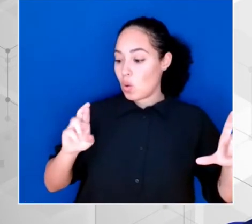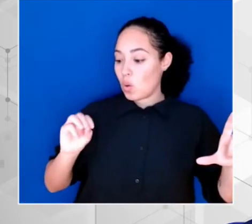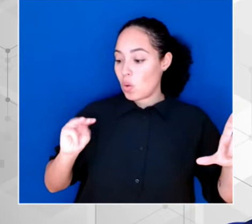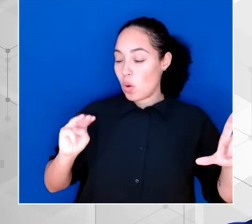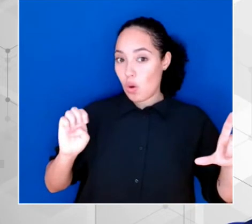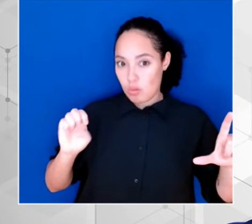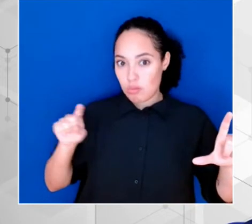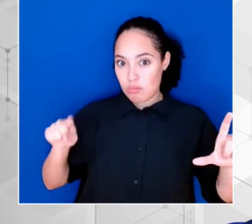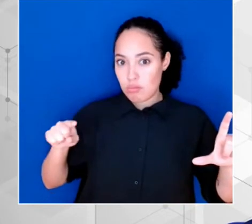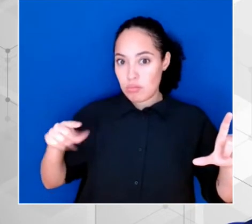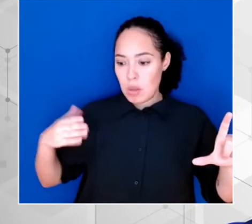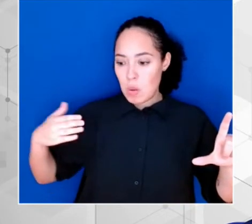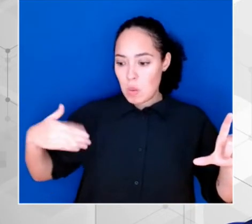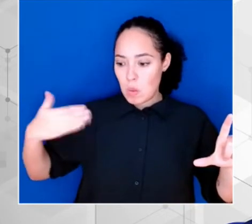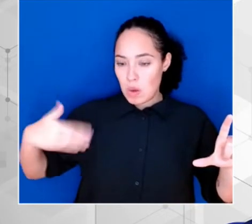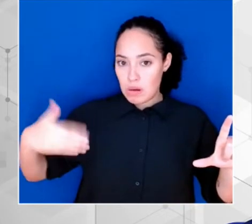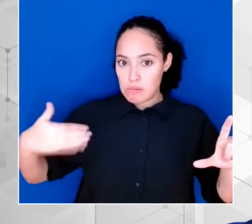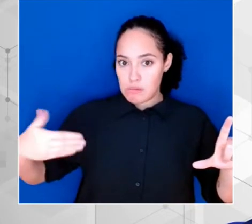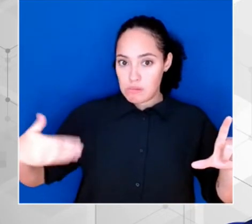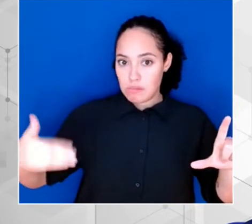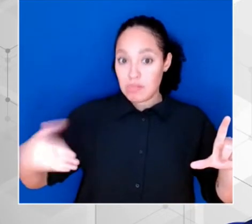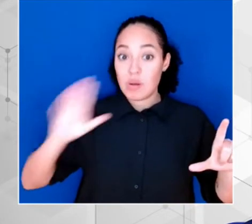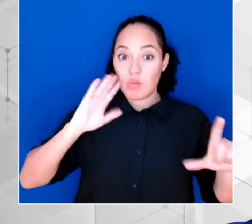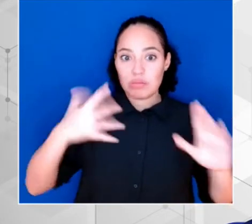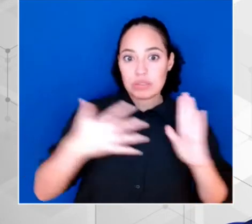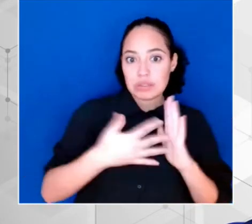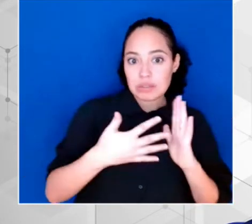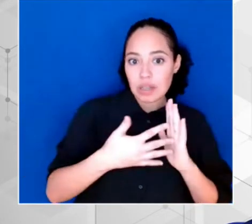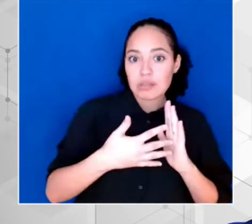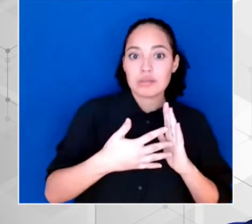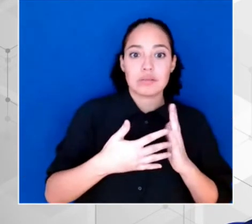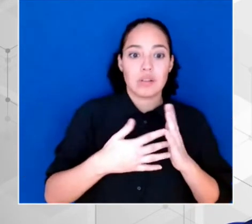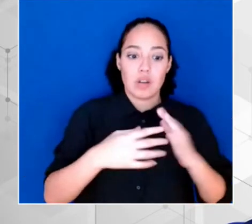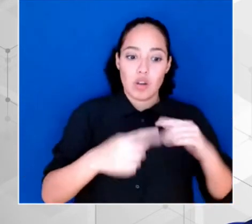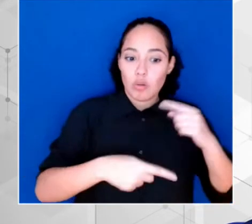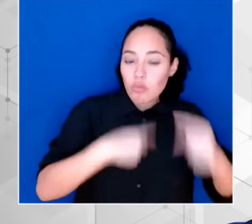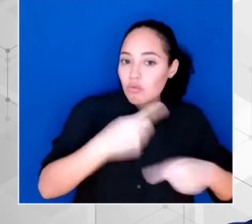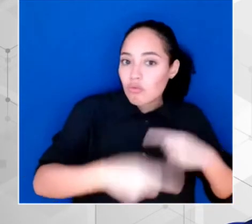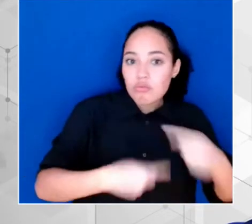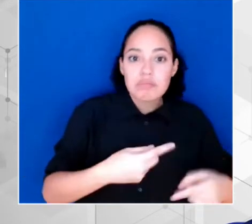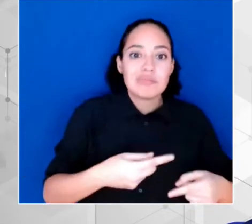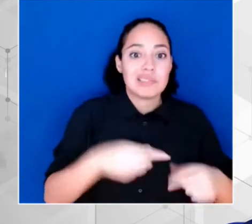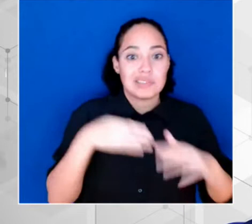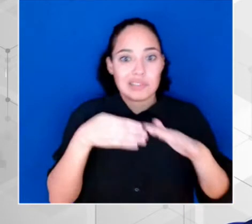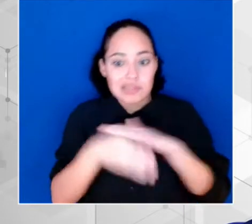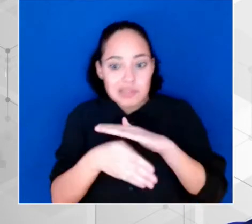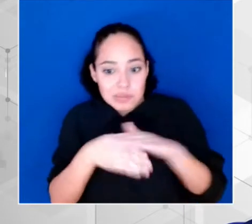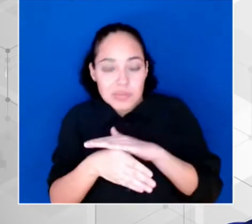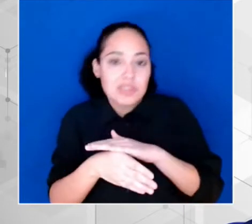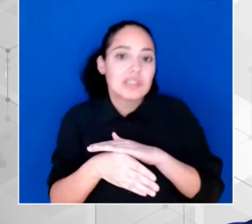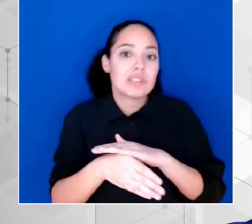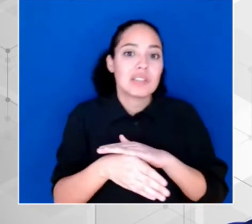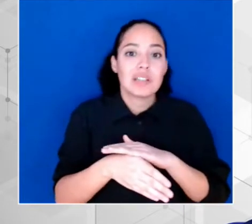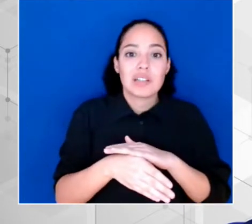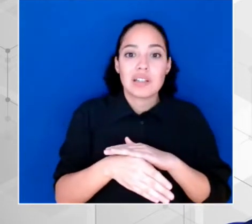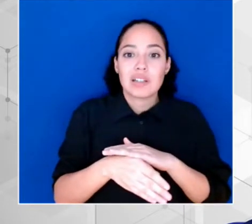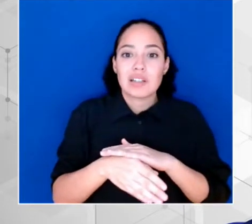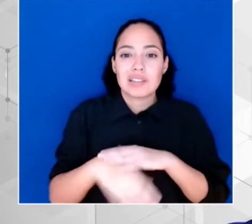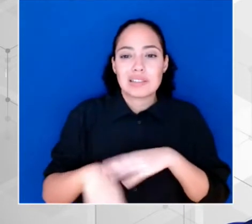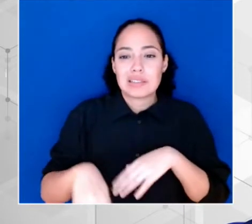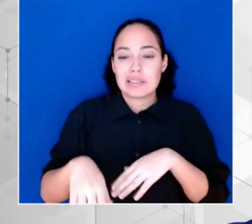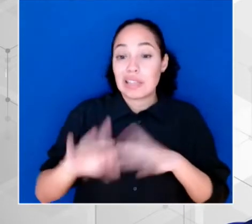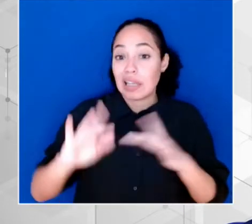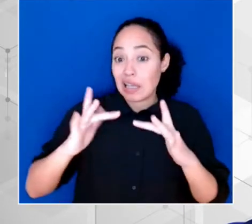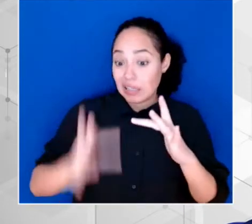a lot of things. It's gonna test performance, accessibility, responsiveness, low internet. So it's gonna be a lot